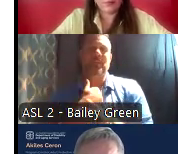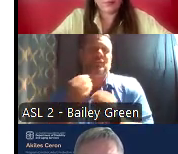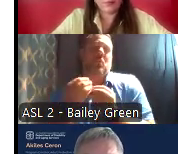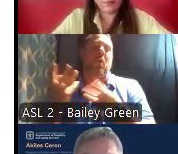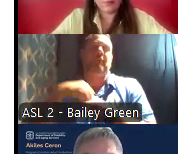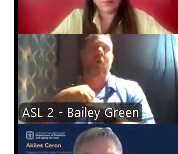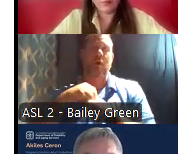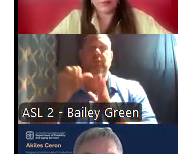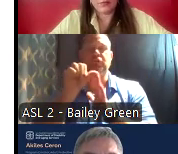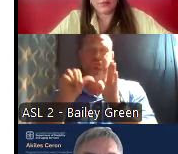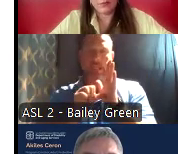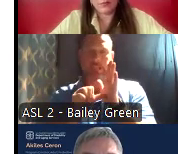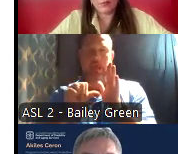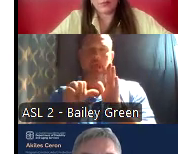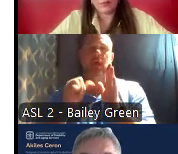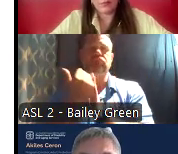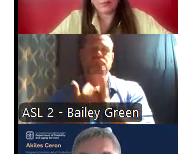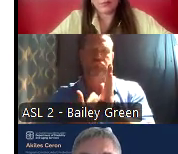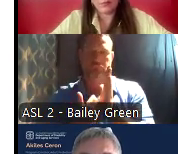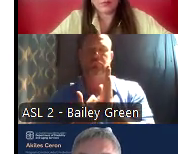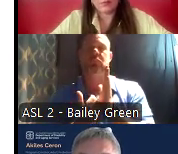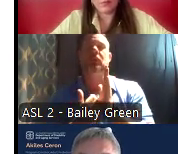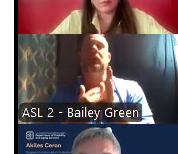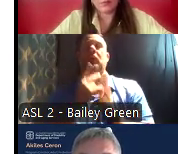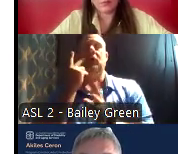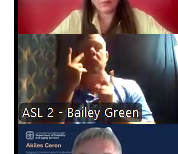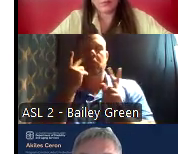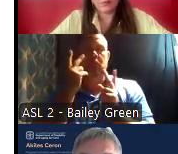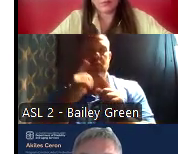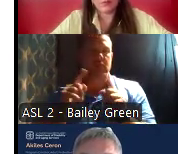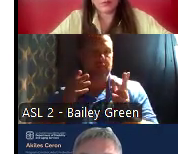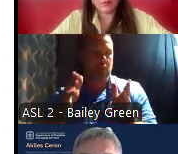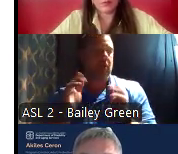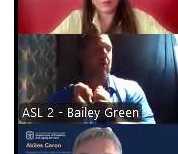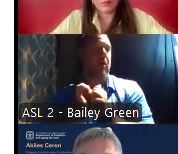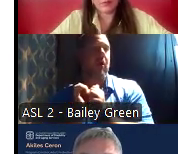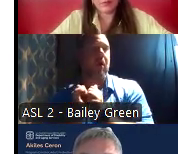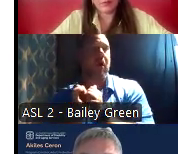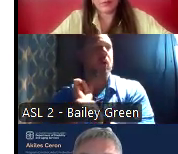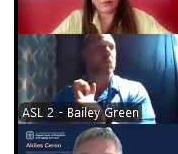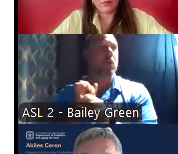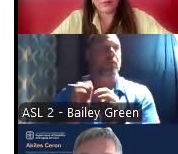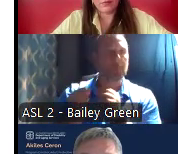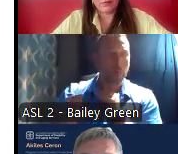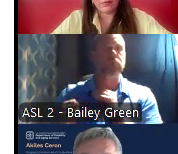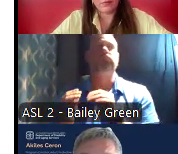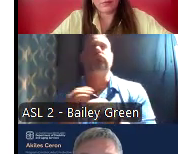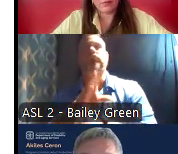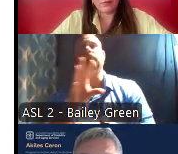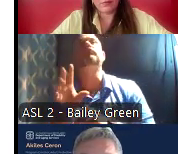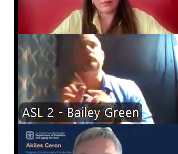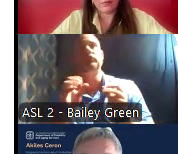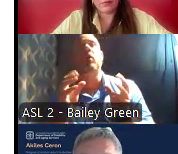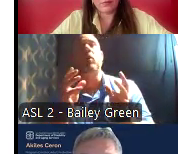agenda setting and really looking at ways that we can make our work more impactful. So really excited